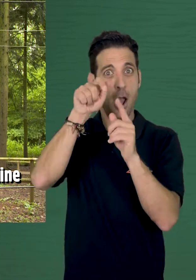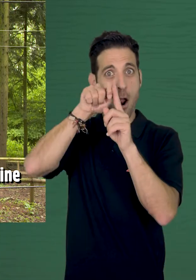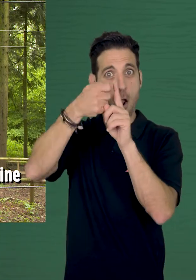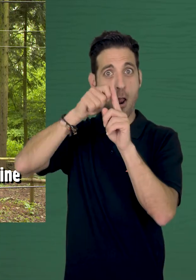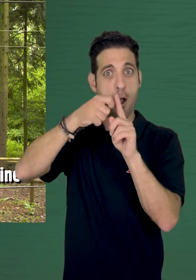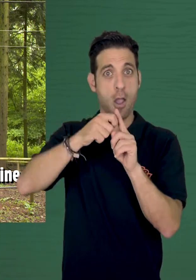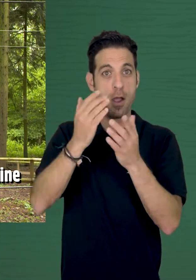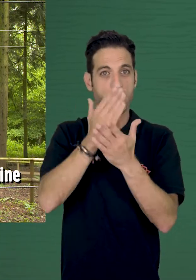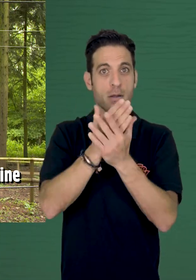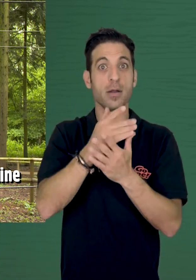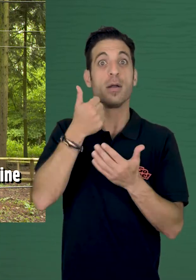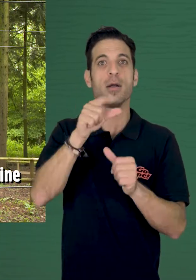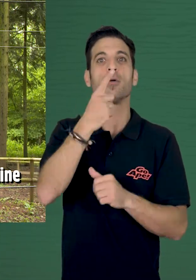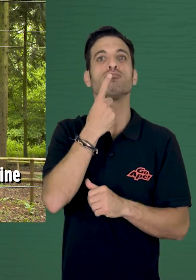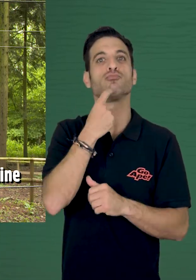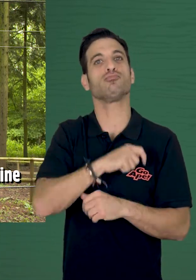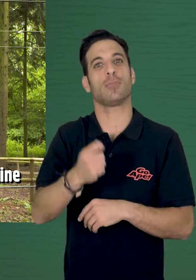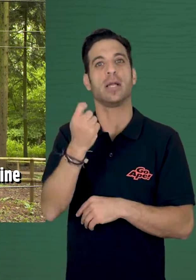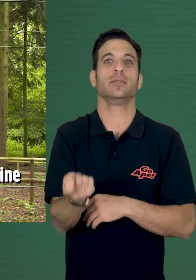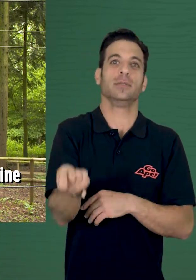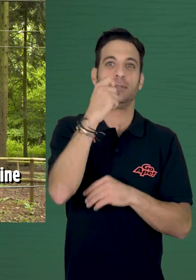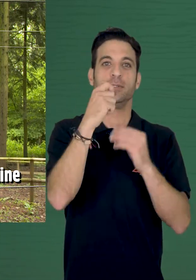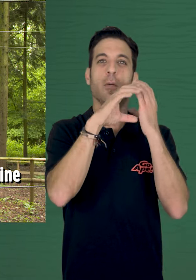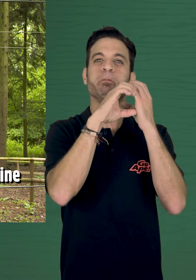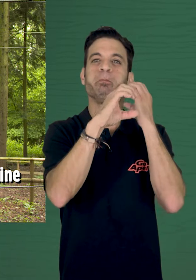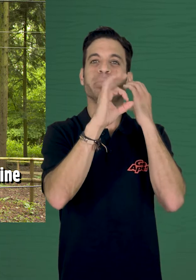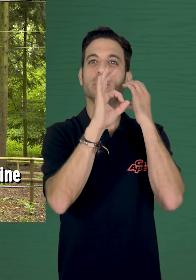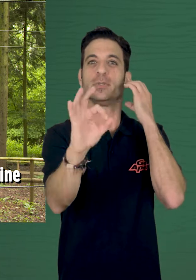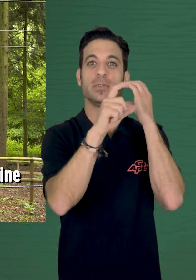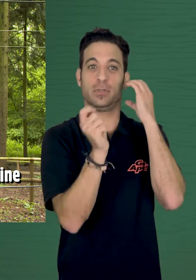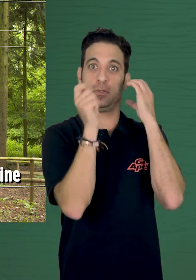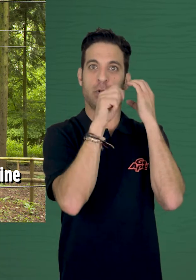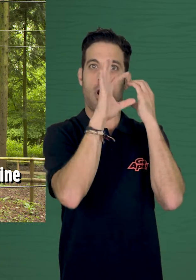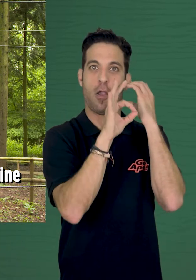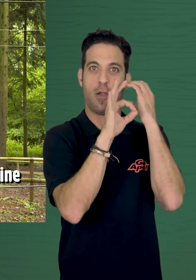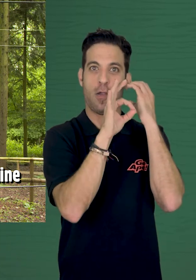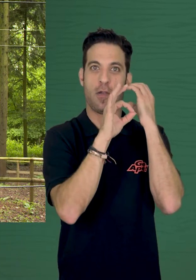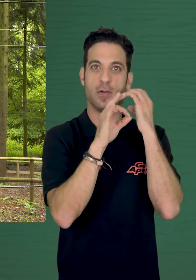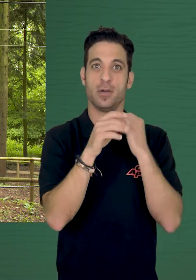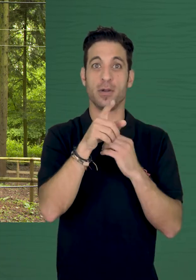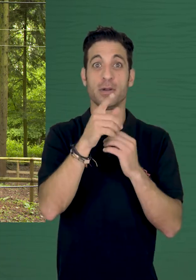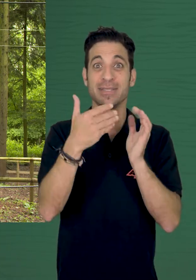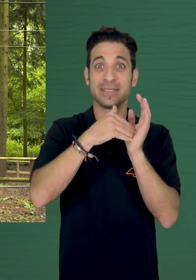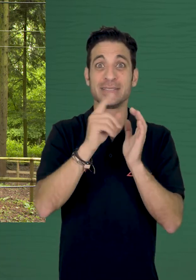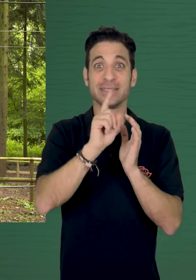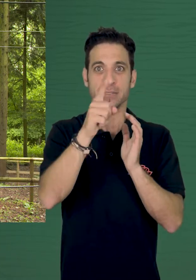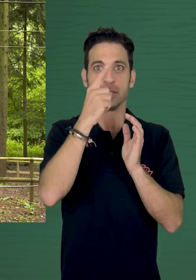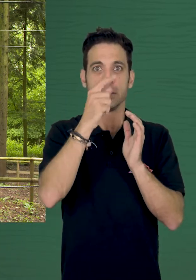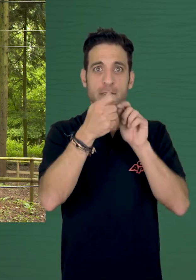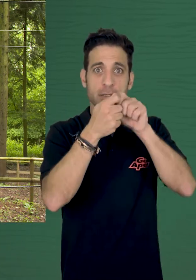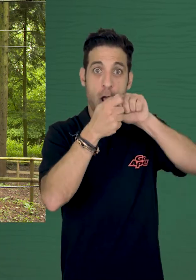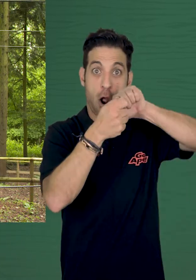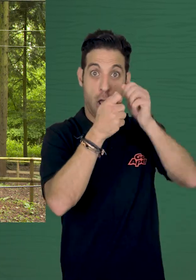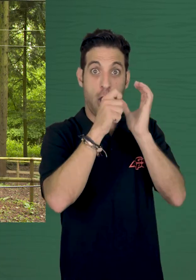locked before you move your red safety line onto the cable between the buffer and the pulley. One extra thing is you can hook